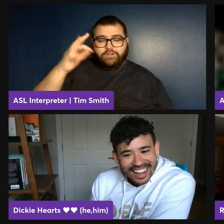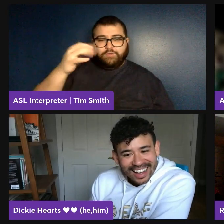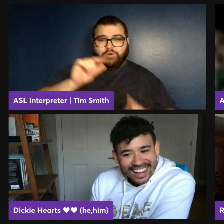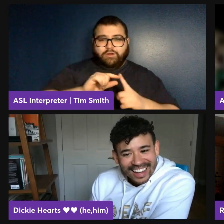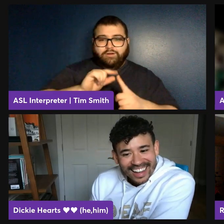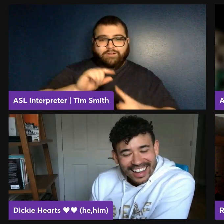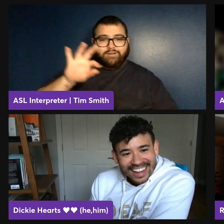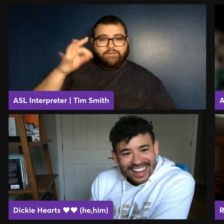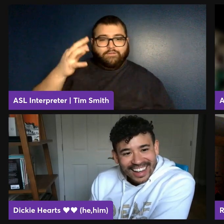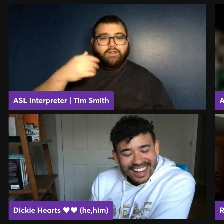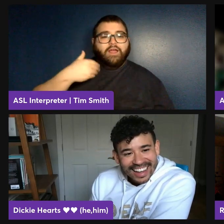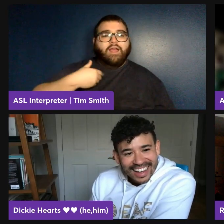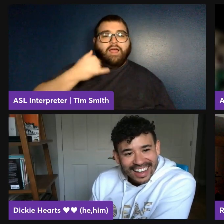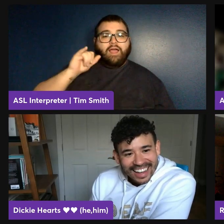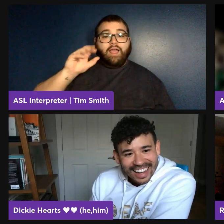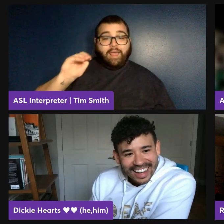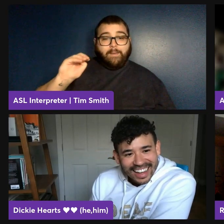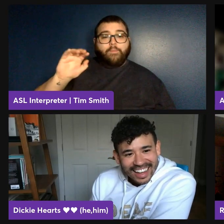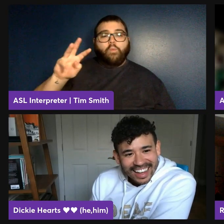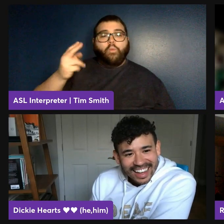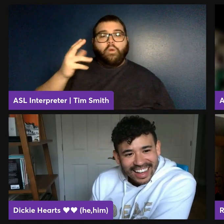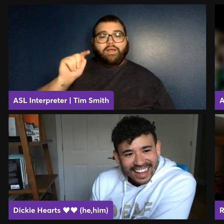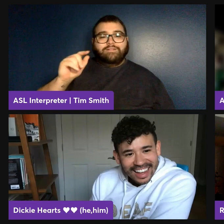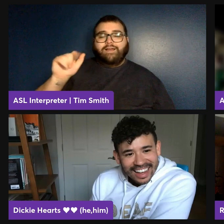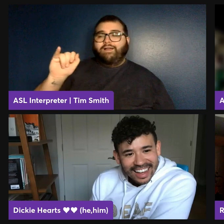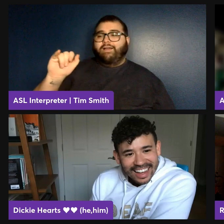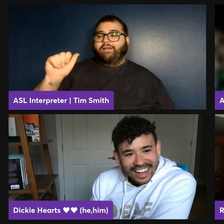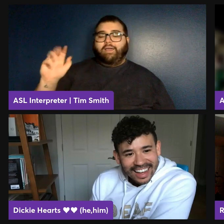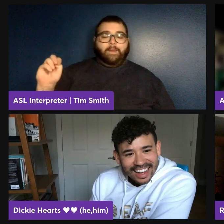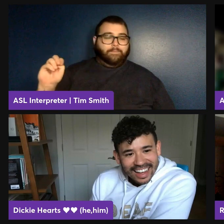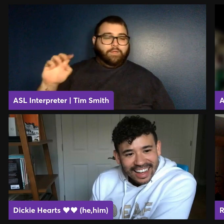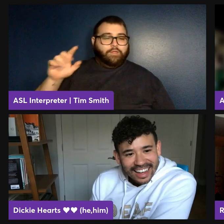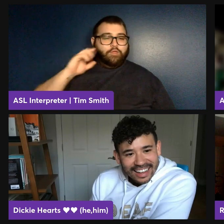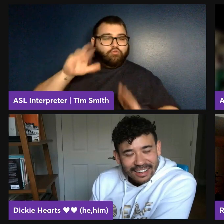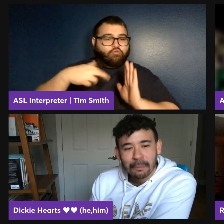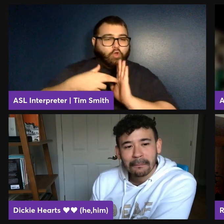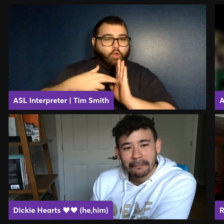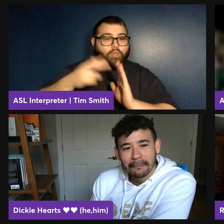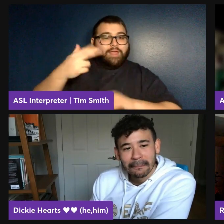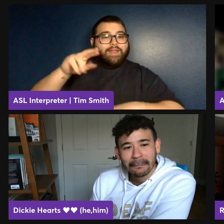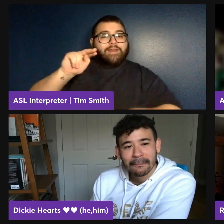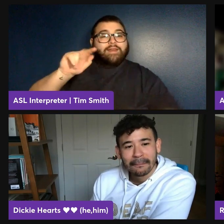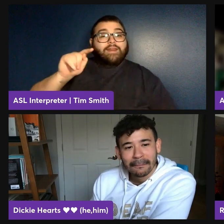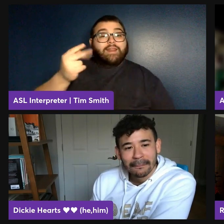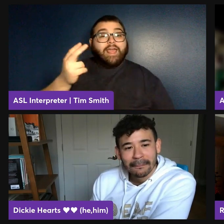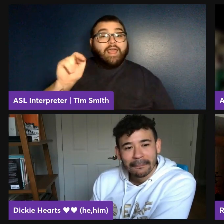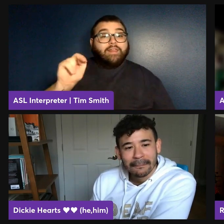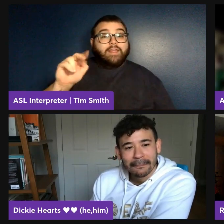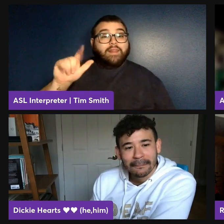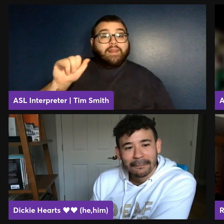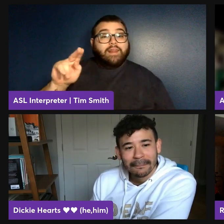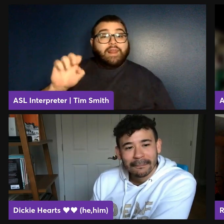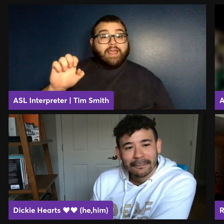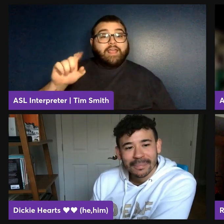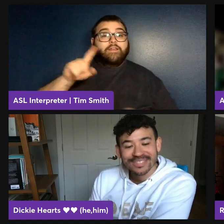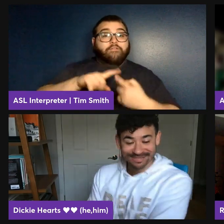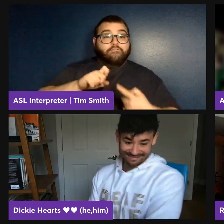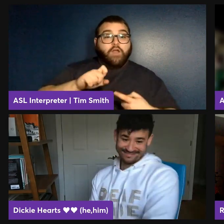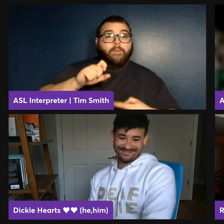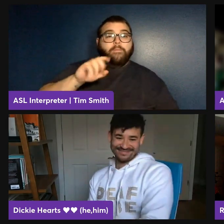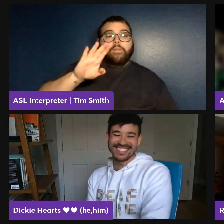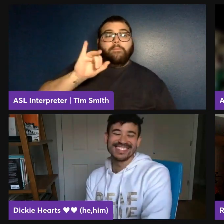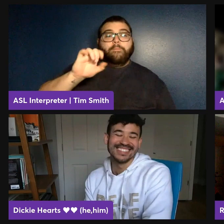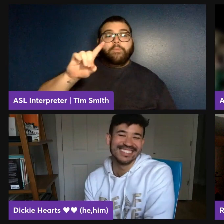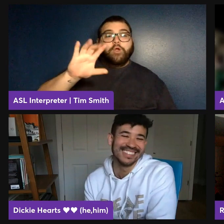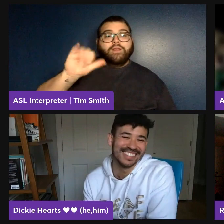I am what I am. The role that that Nathan Lane did in The Birdcage. I can